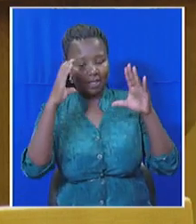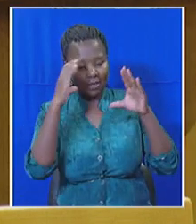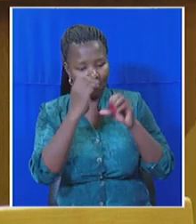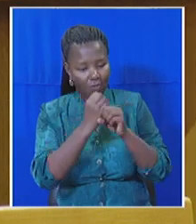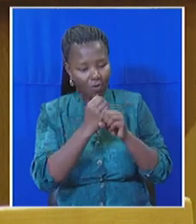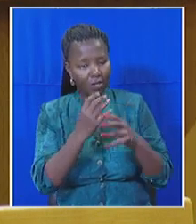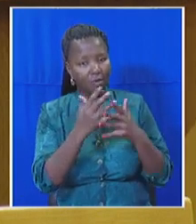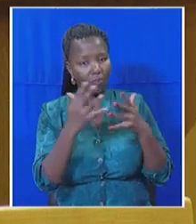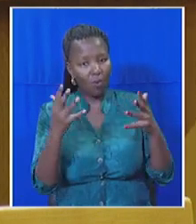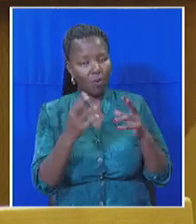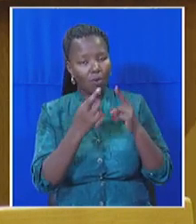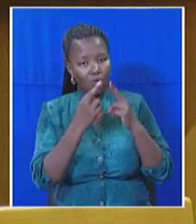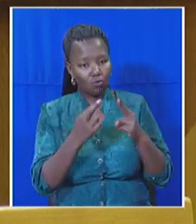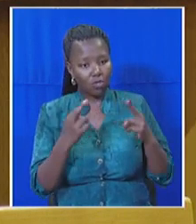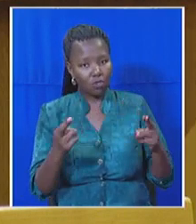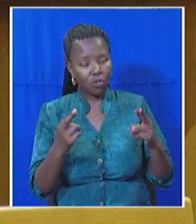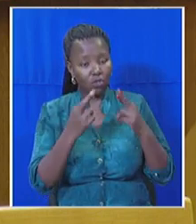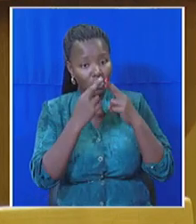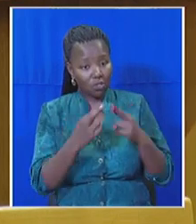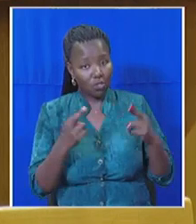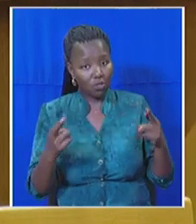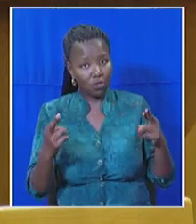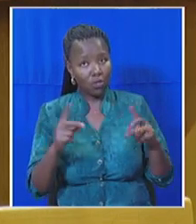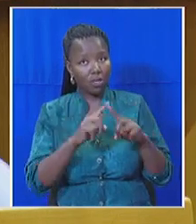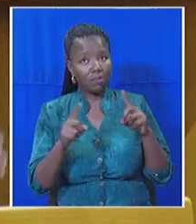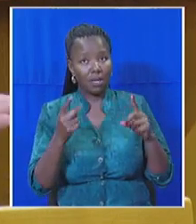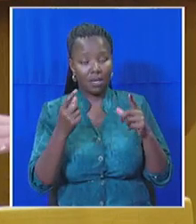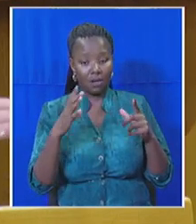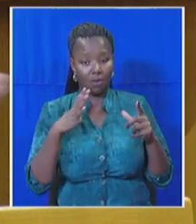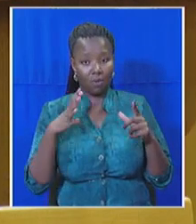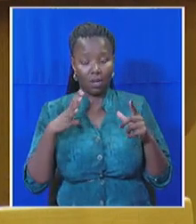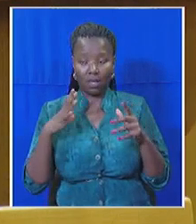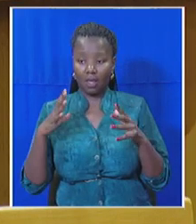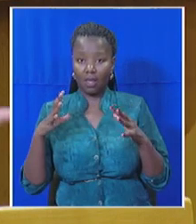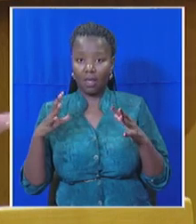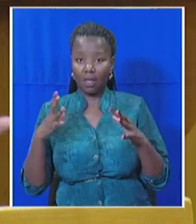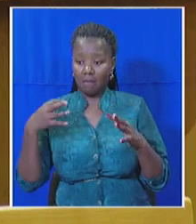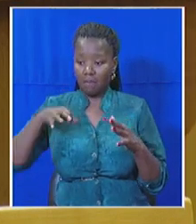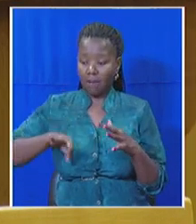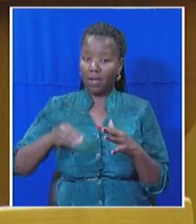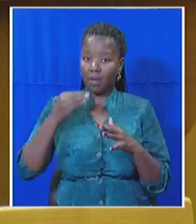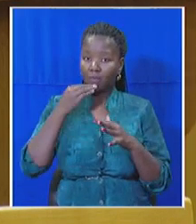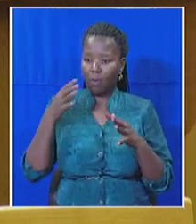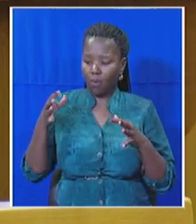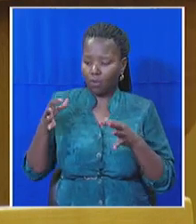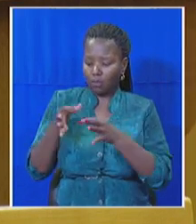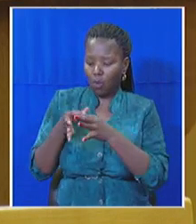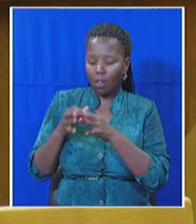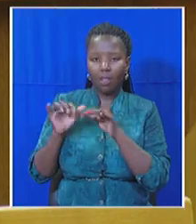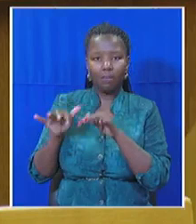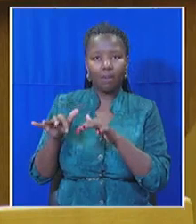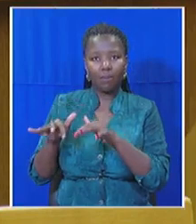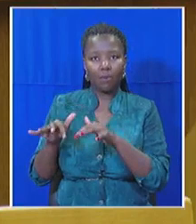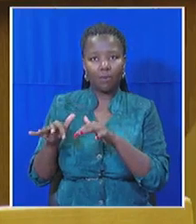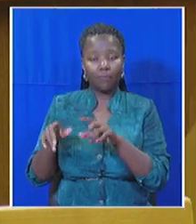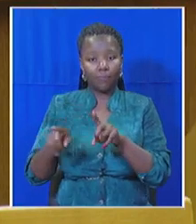resources on an ever-shrinking elite. That is the problem. The study reveals that over time, players,